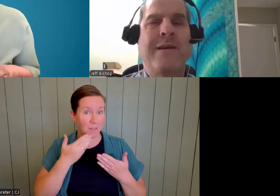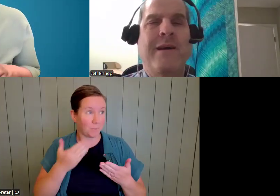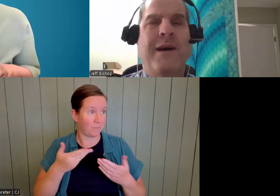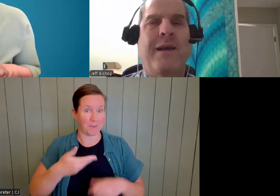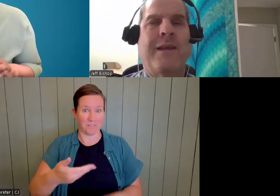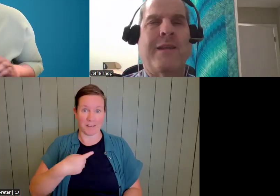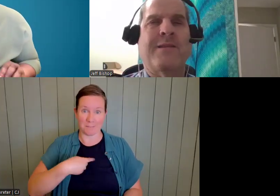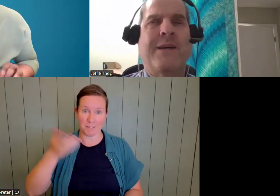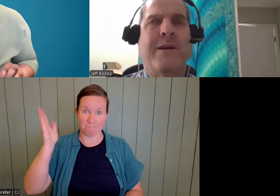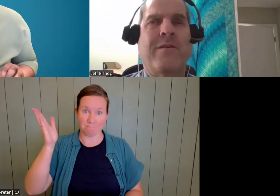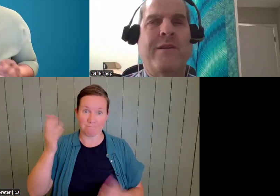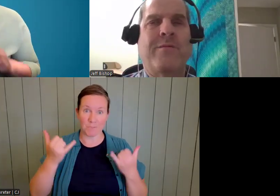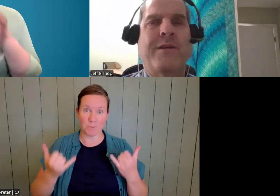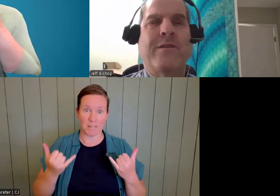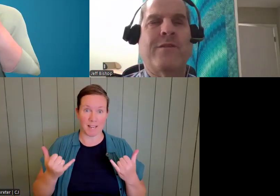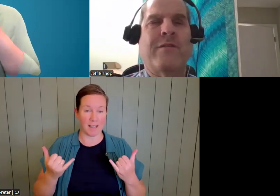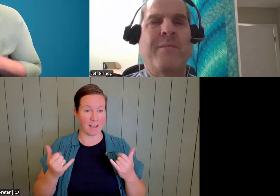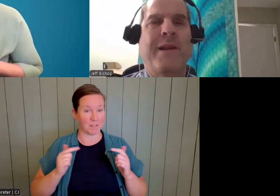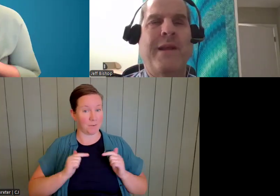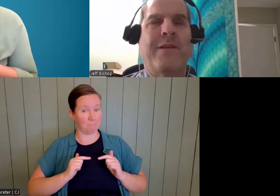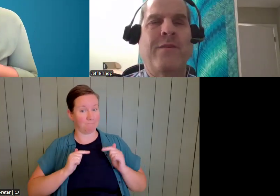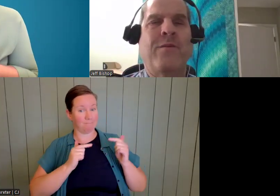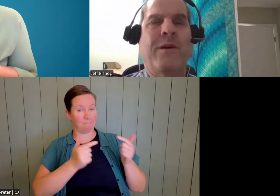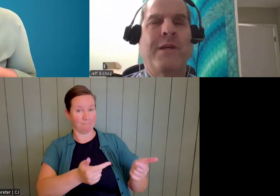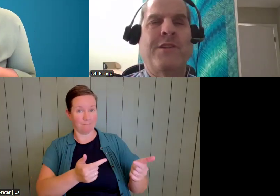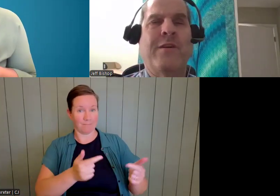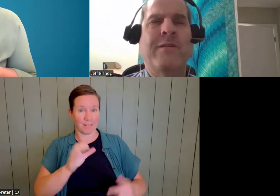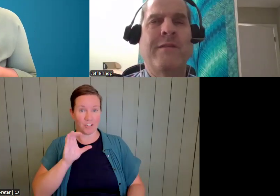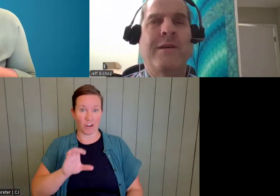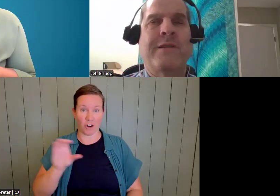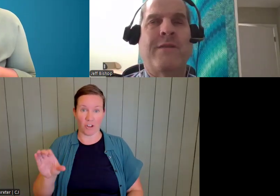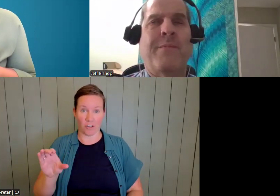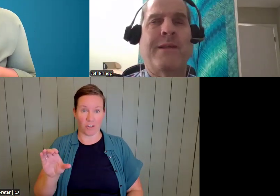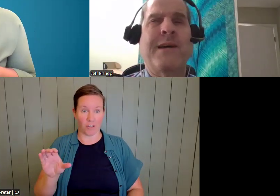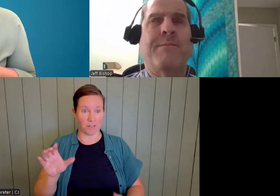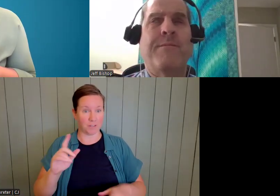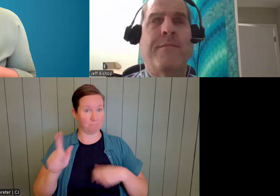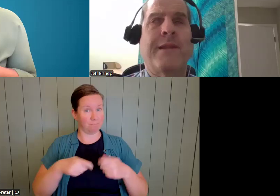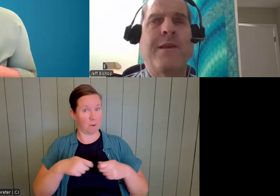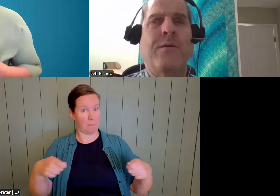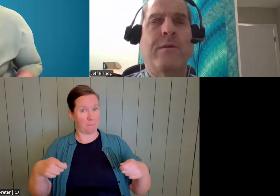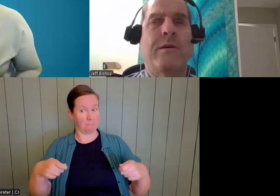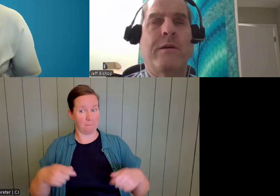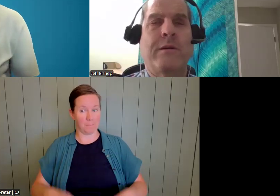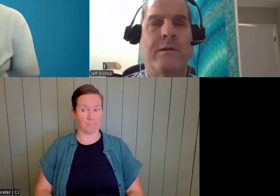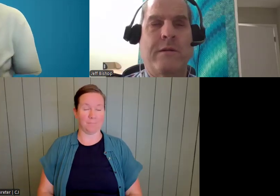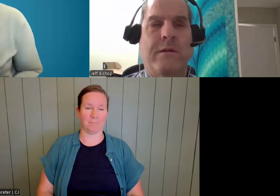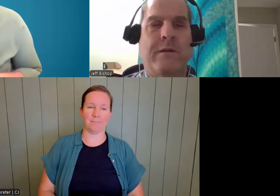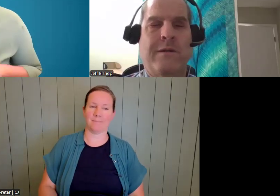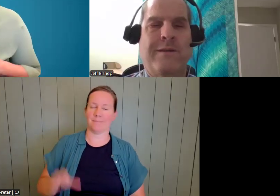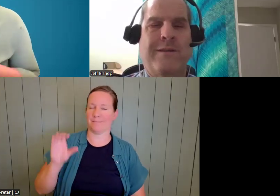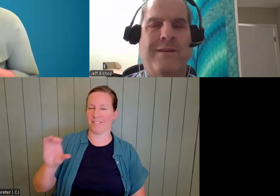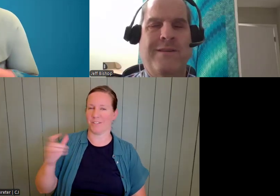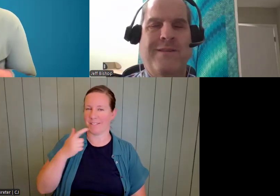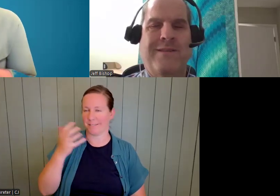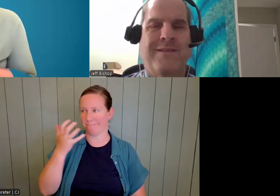today. I think at this time I'm going to return control of the meeting to Cheryl to wrap this Perfect. up. Thank you. Great. Wow. Thank